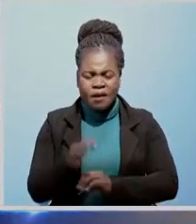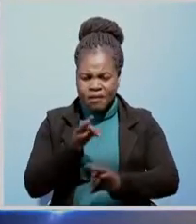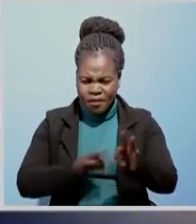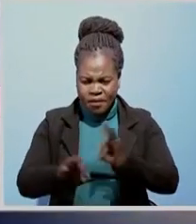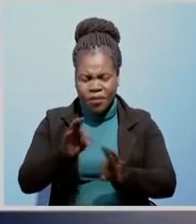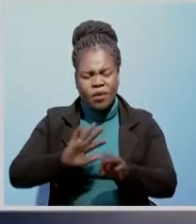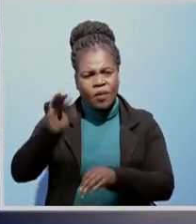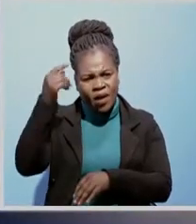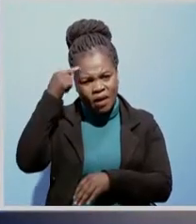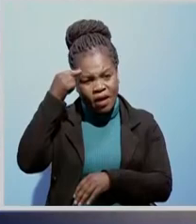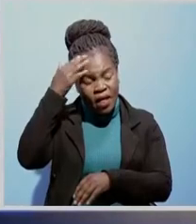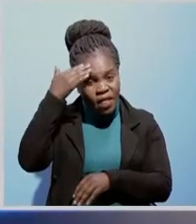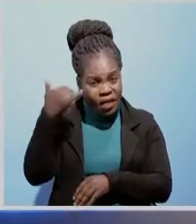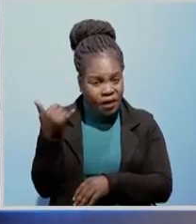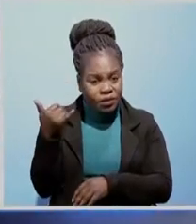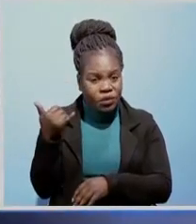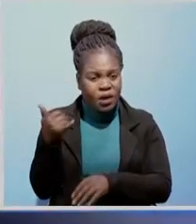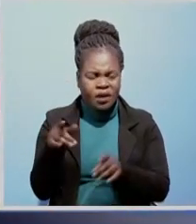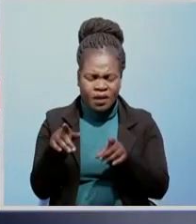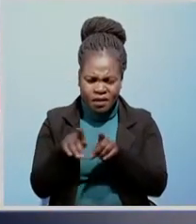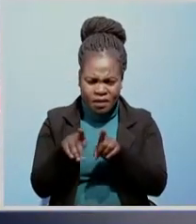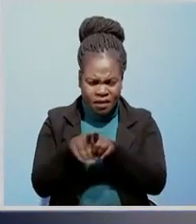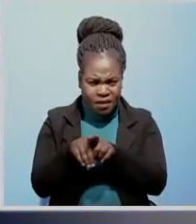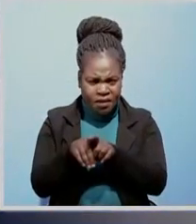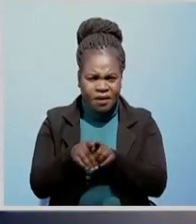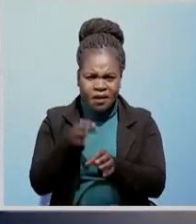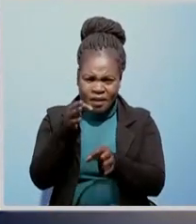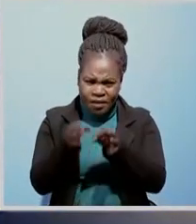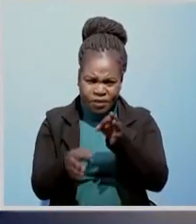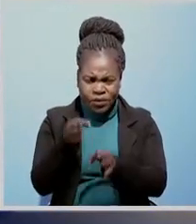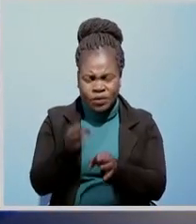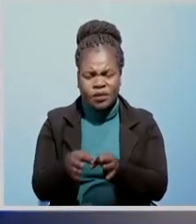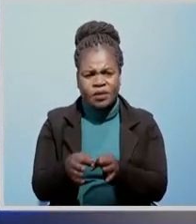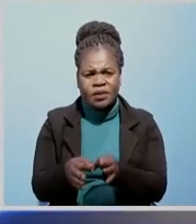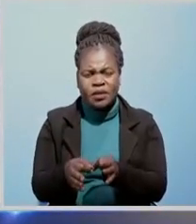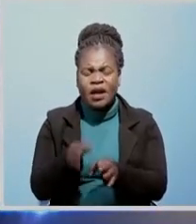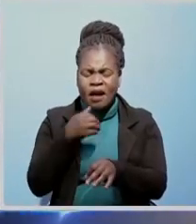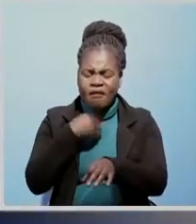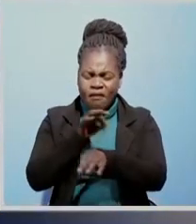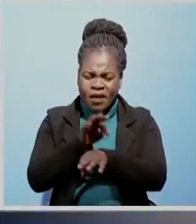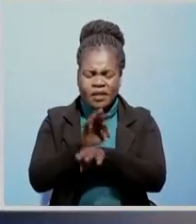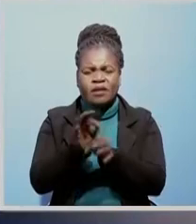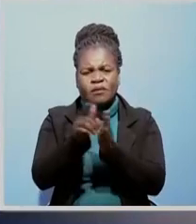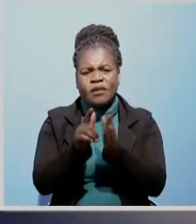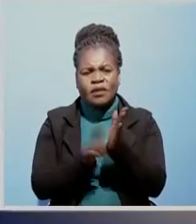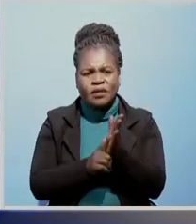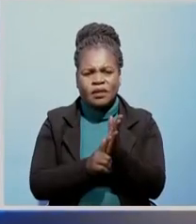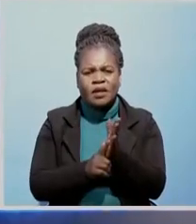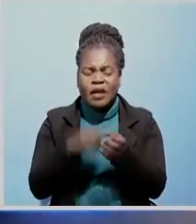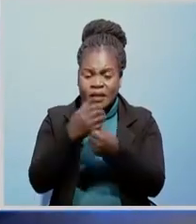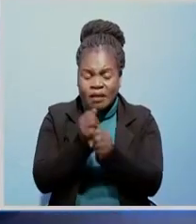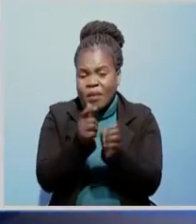example. That is why even the judiciary does certain functions of the legislature. They make subsidiary